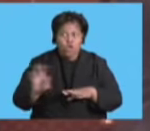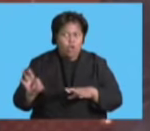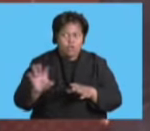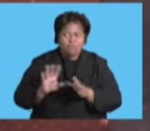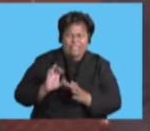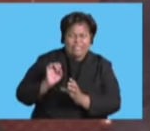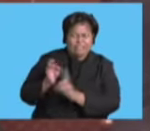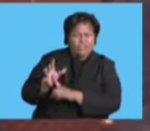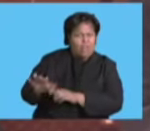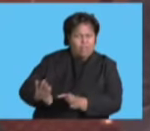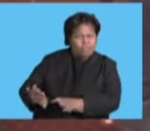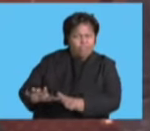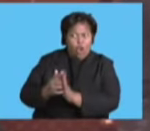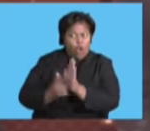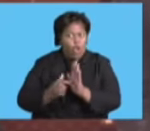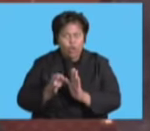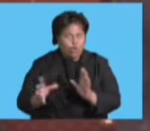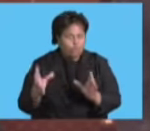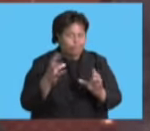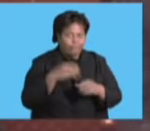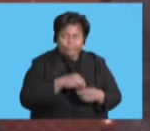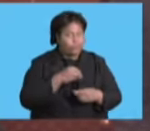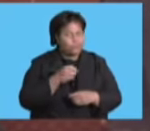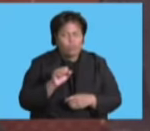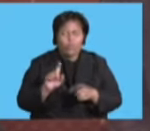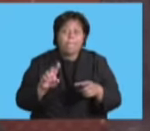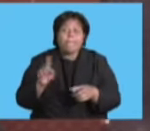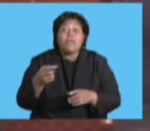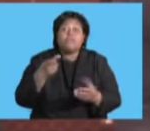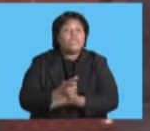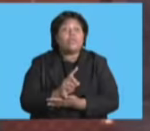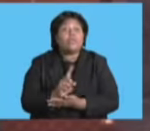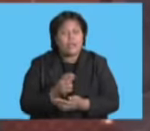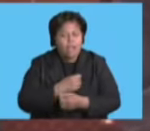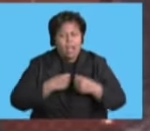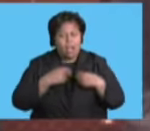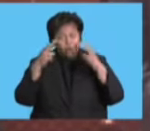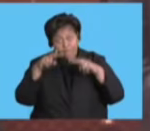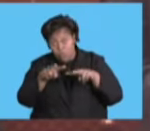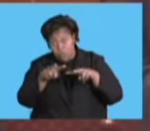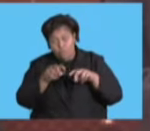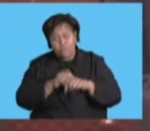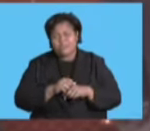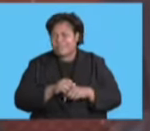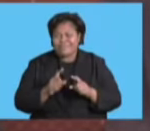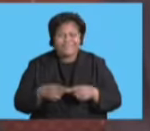arrogate any special treatment or exemption of MPs from law, the reality, in our view, is